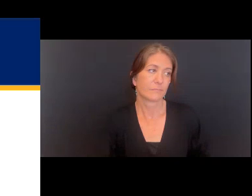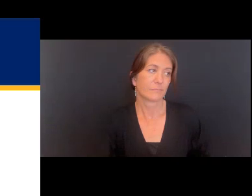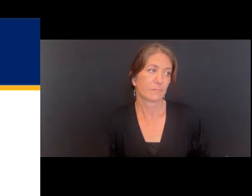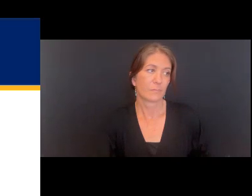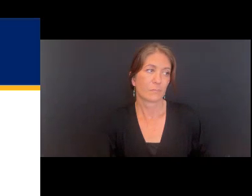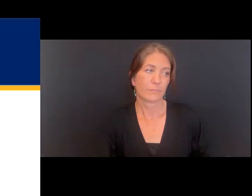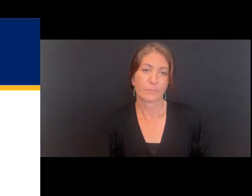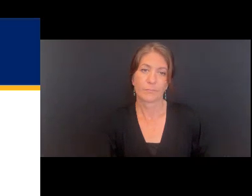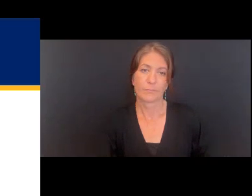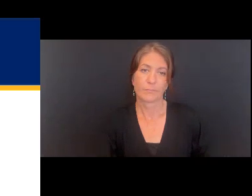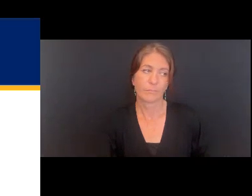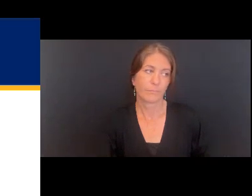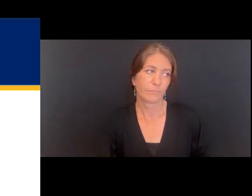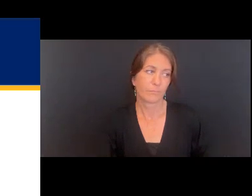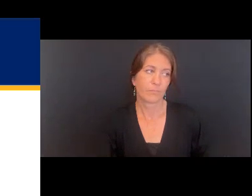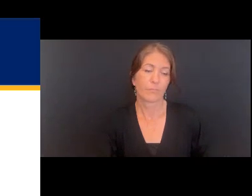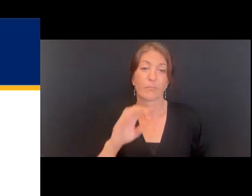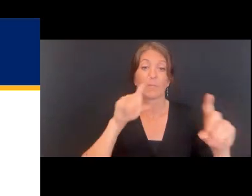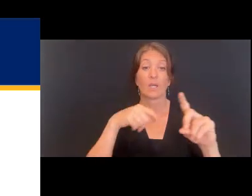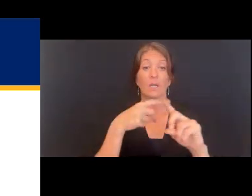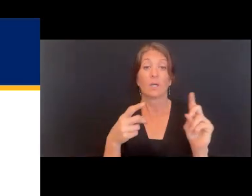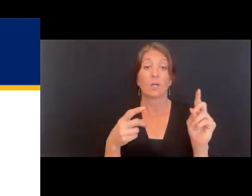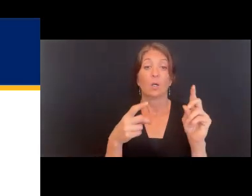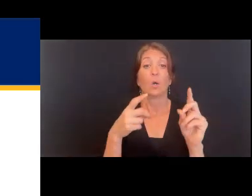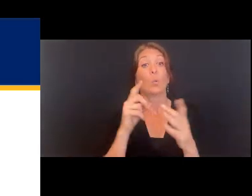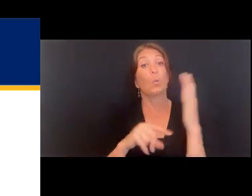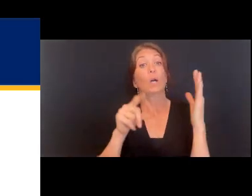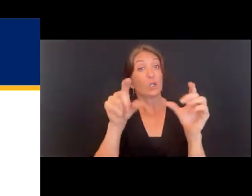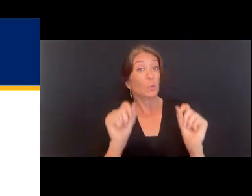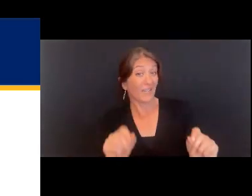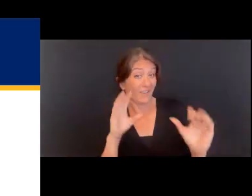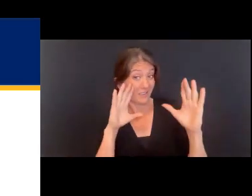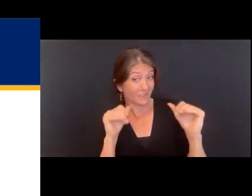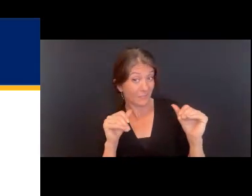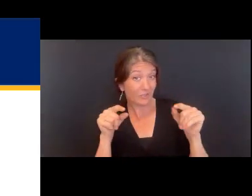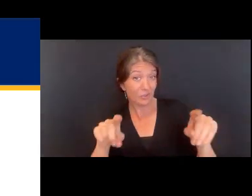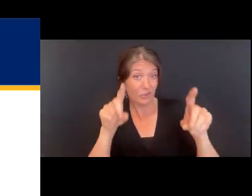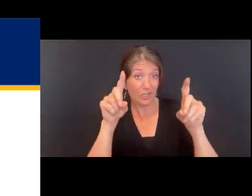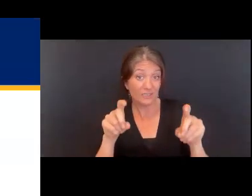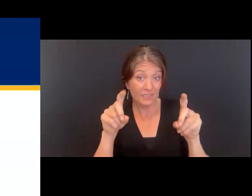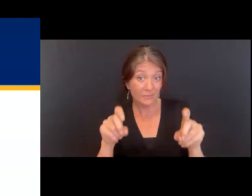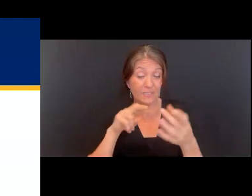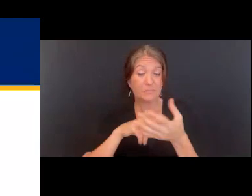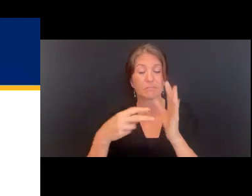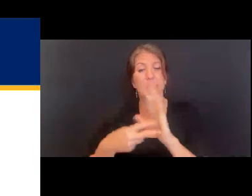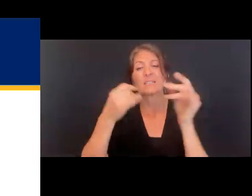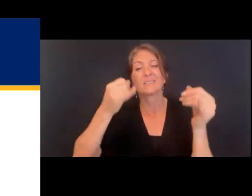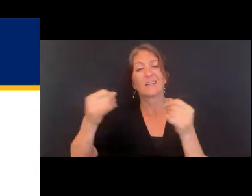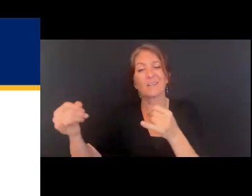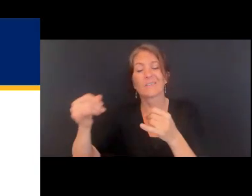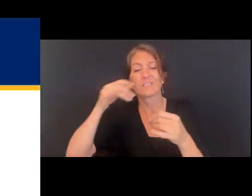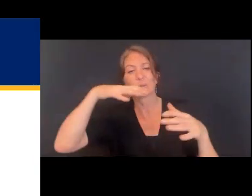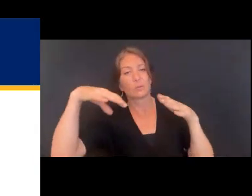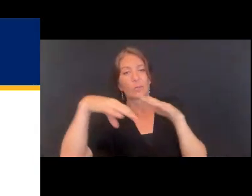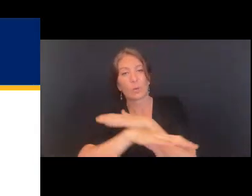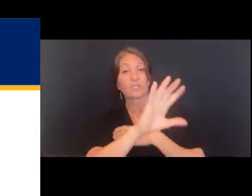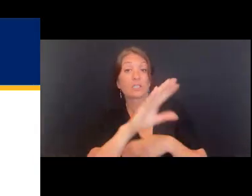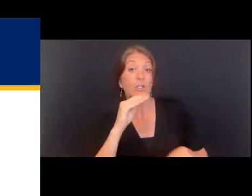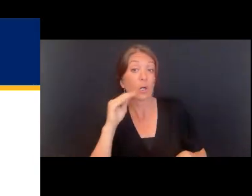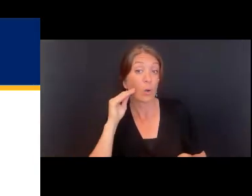What you or a loved one can expect during an assessment are individuals who come into your home or a community setting with the intention